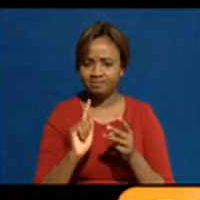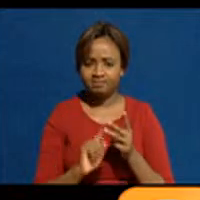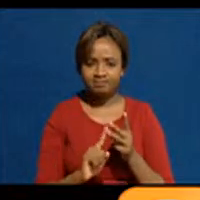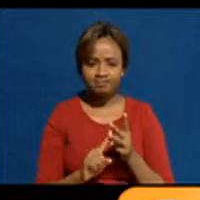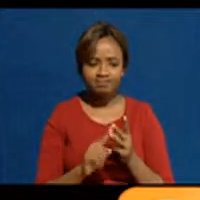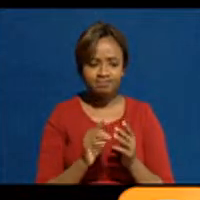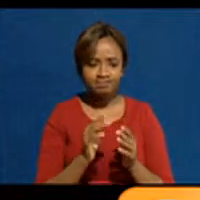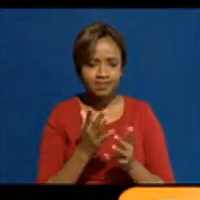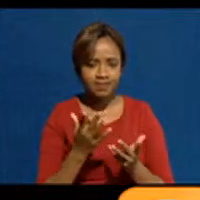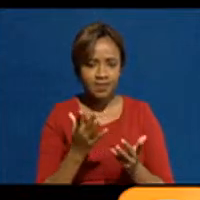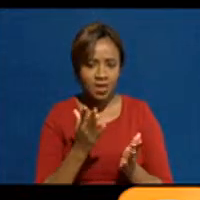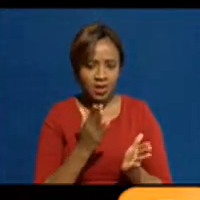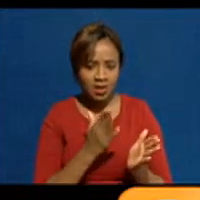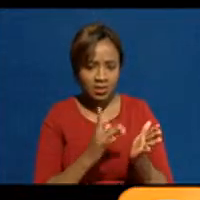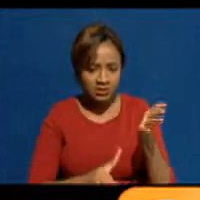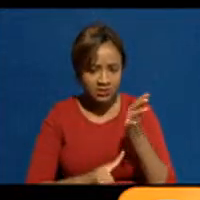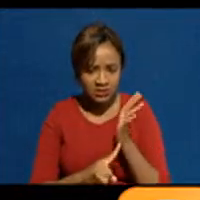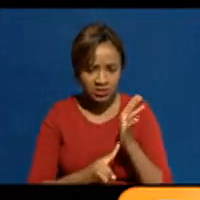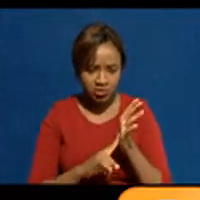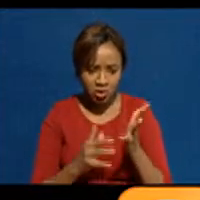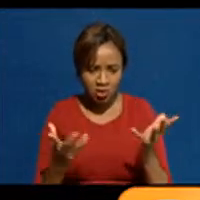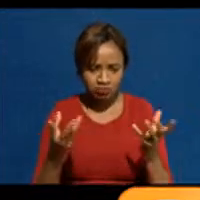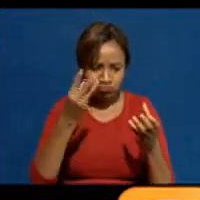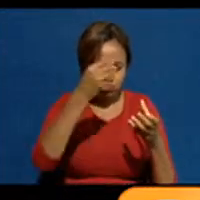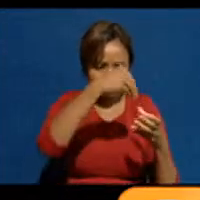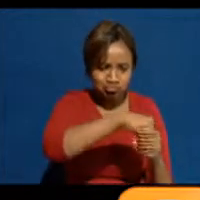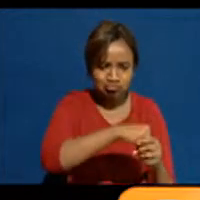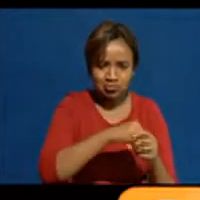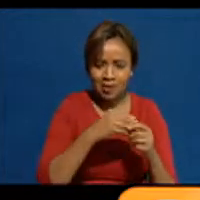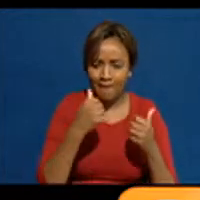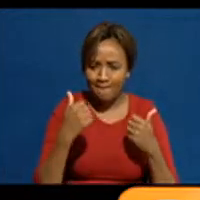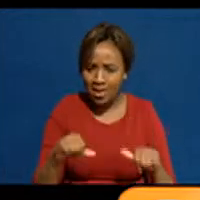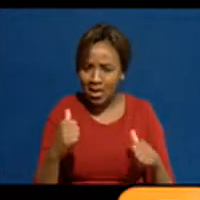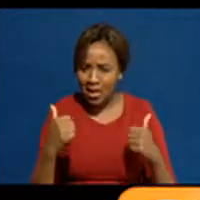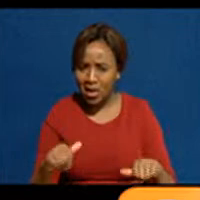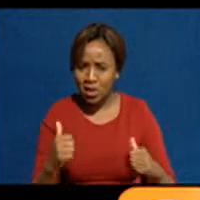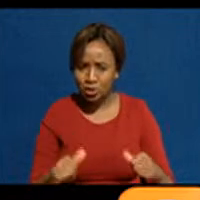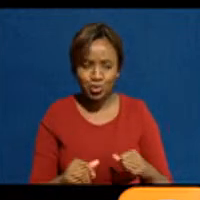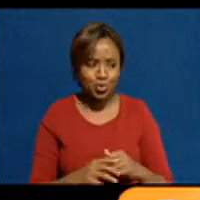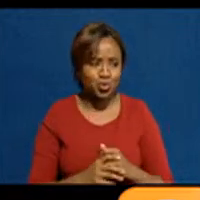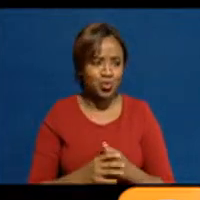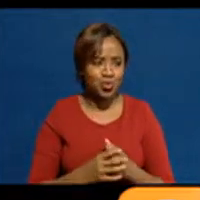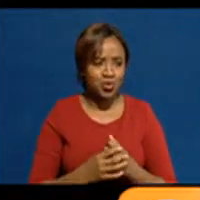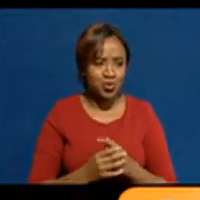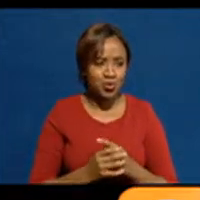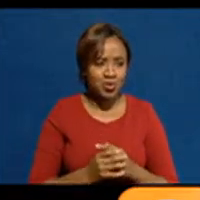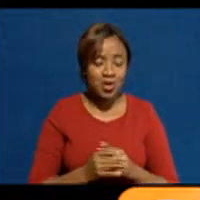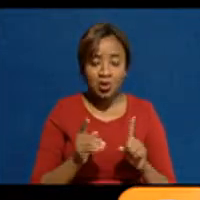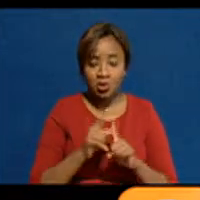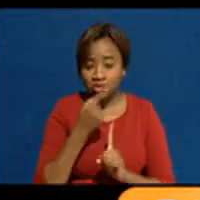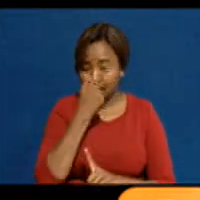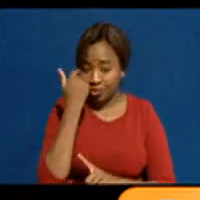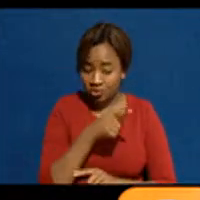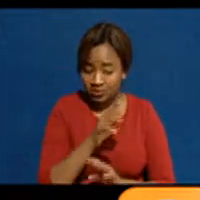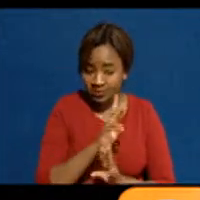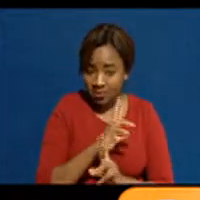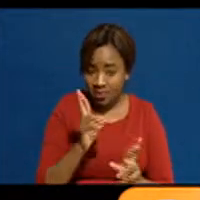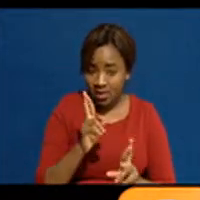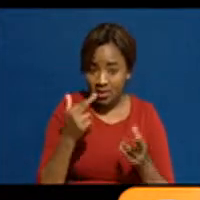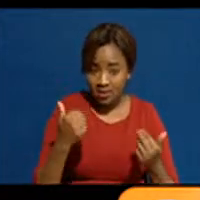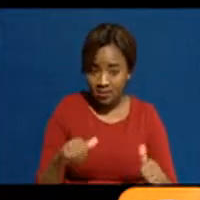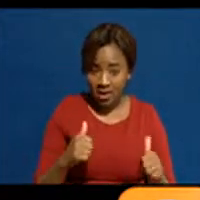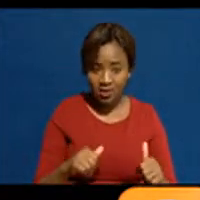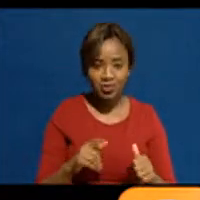of digital issues. And I also feel like because of lack of preparedness, then there's a lot